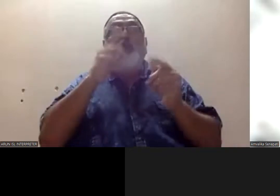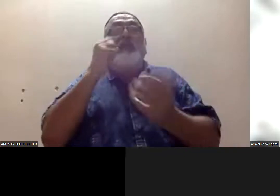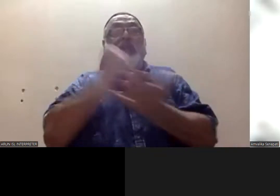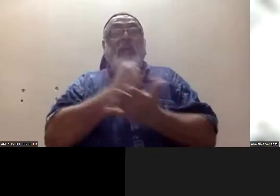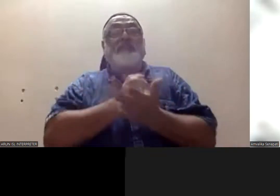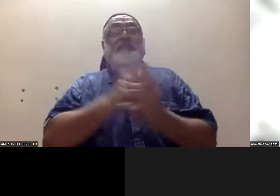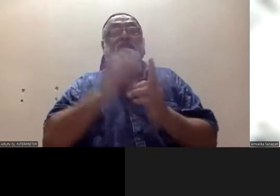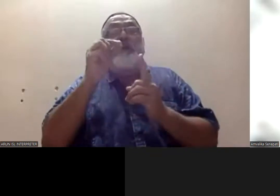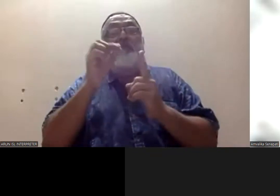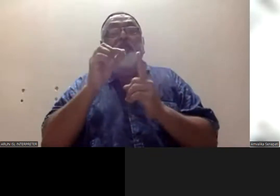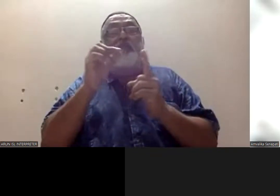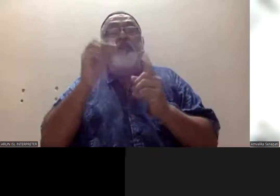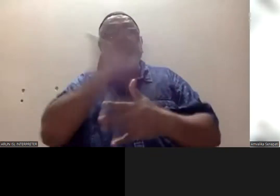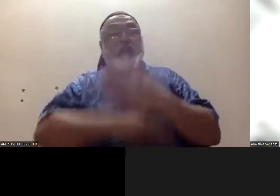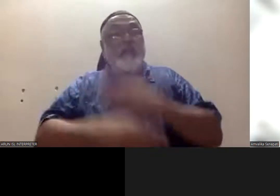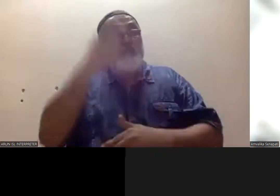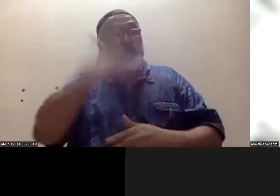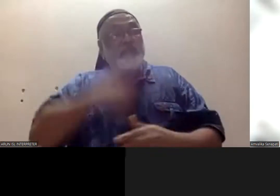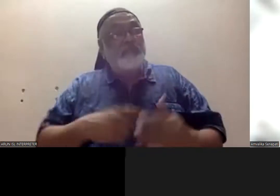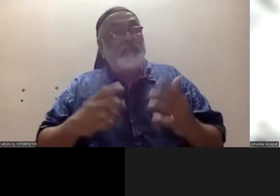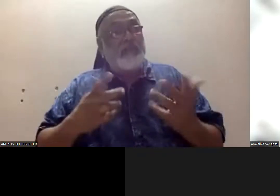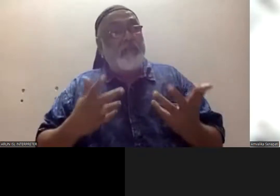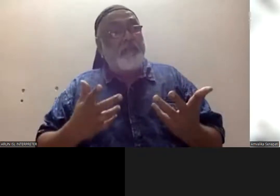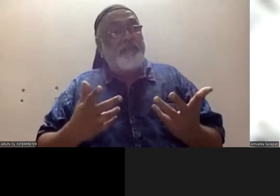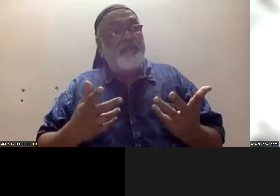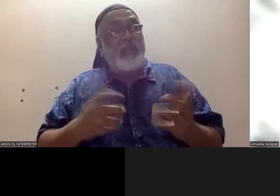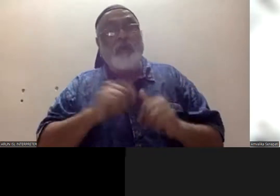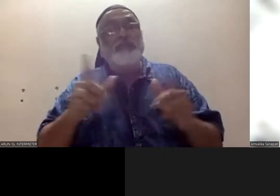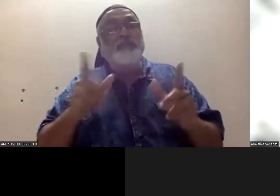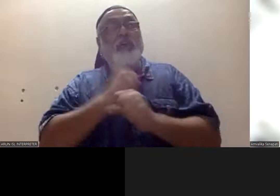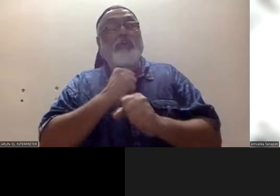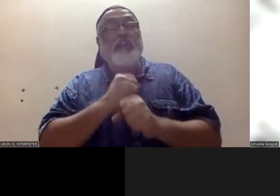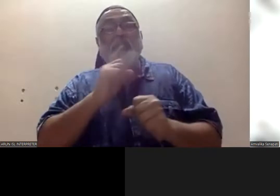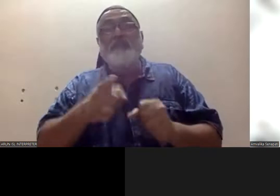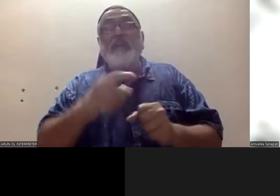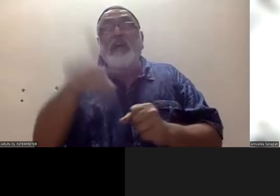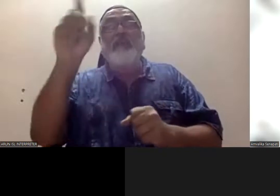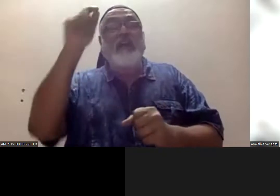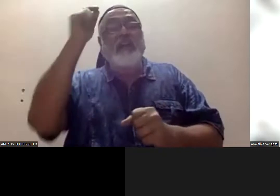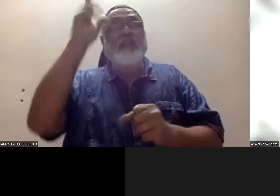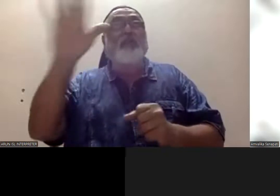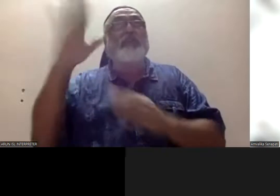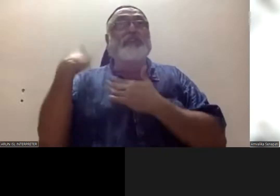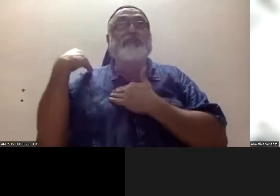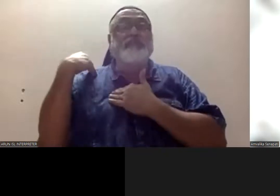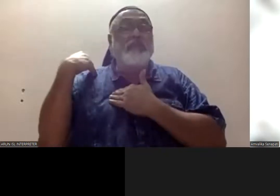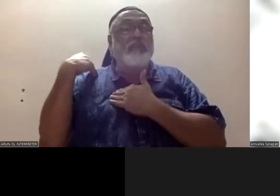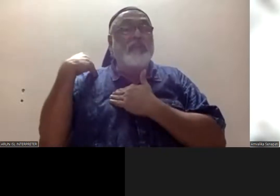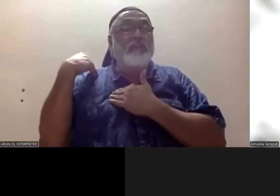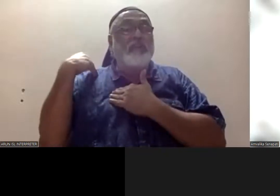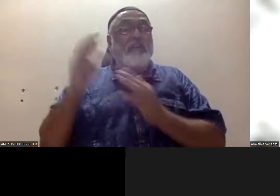and also to create awareness so that the government officials are aware of their responsibilities. Because when we're talking about rights of people